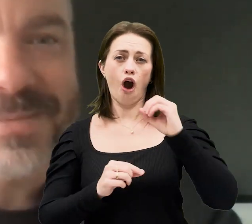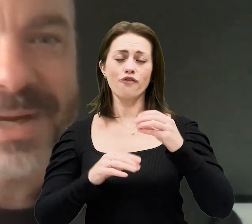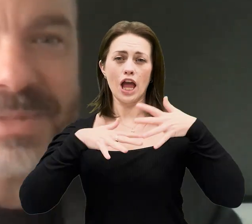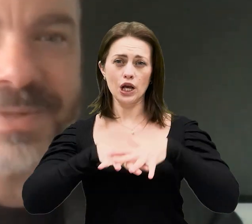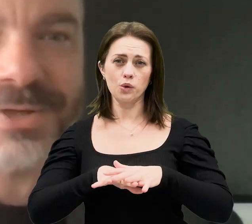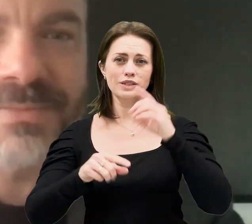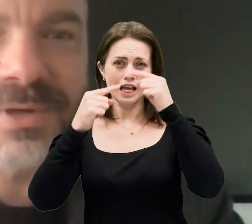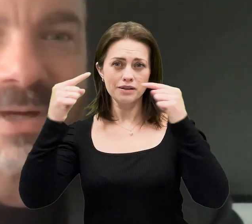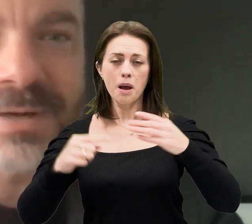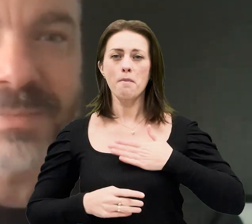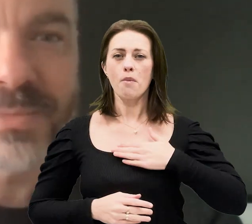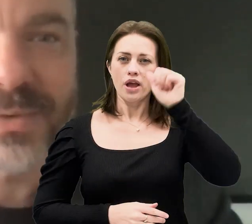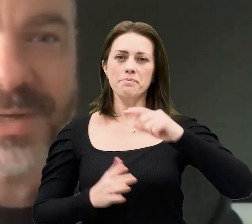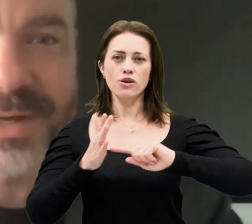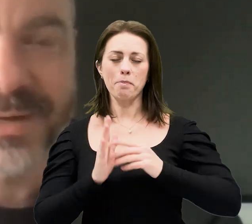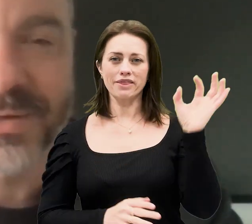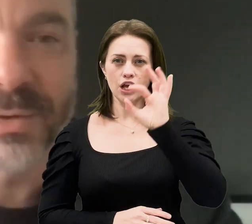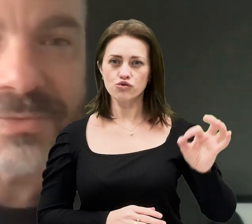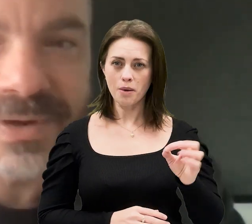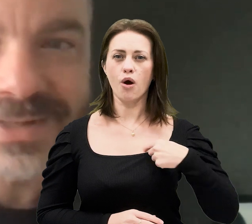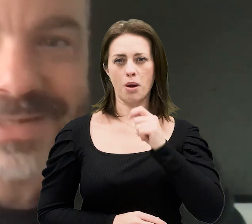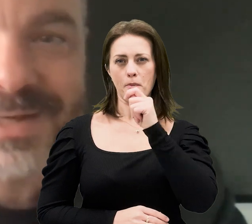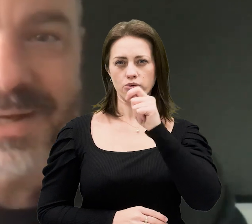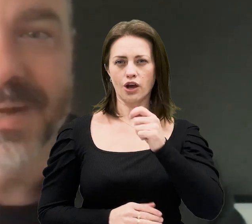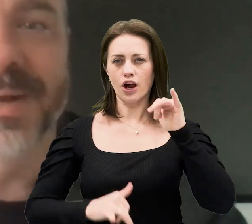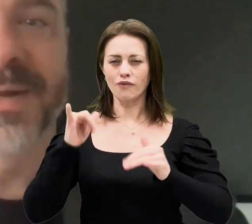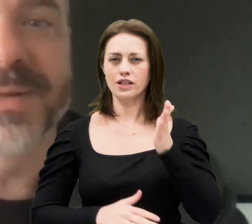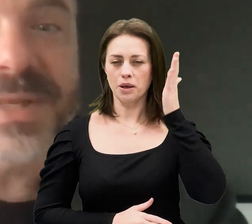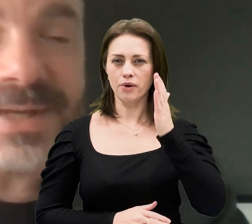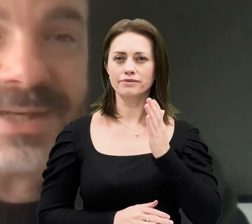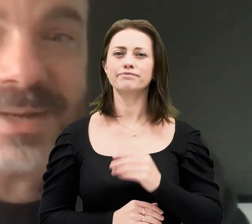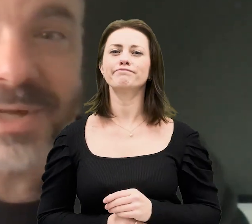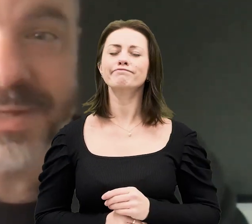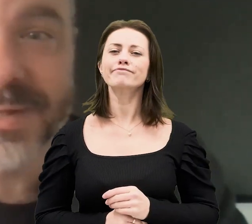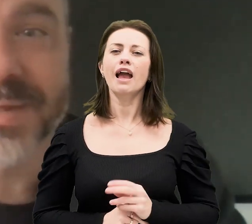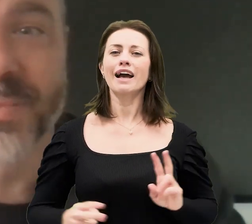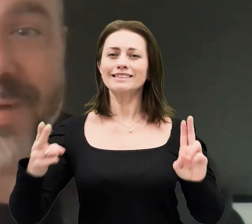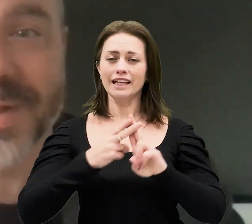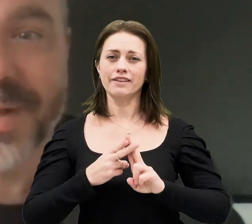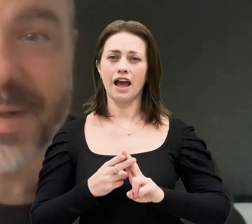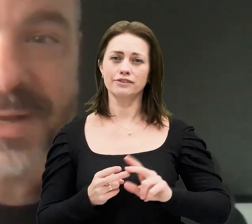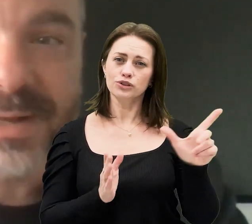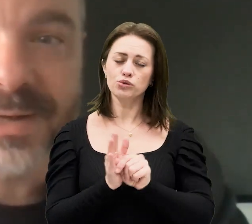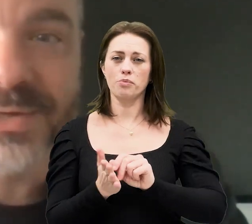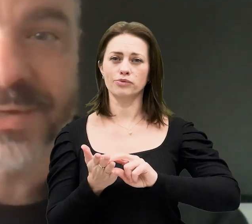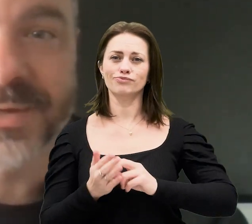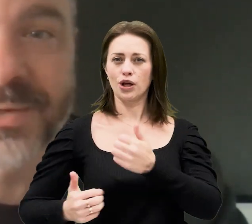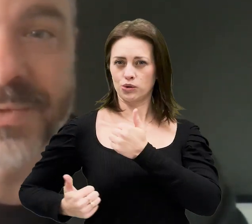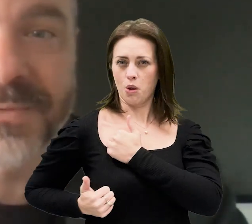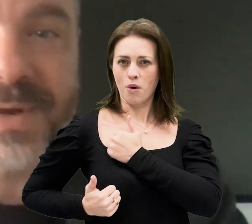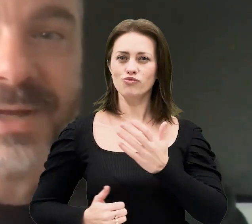education. My name is Petr Šimon and I will be moderating the whole conference. The meeting is interpreted simultaneously